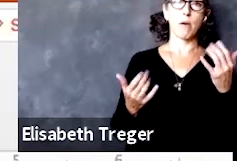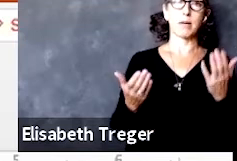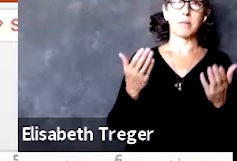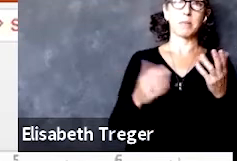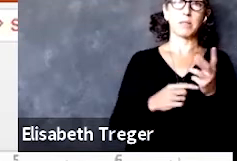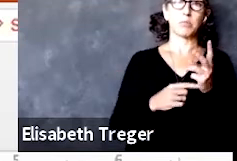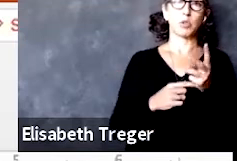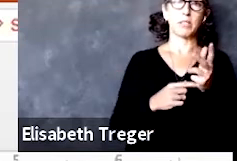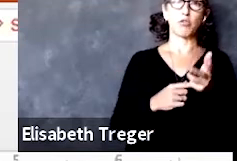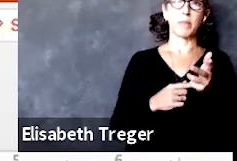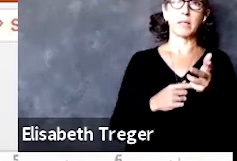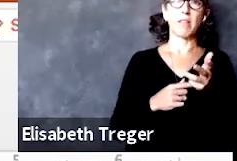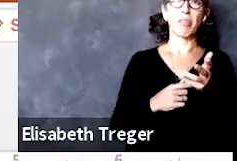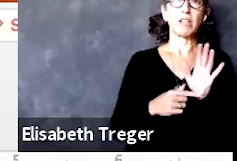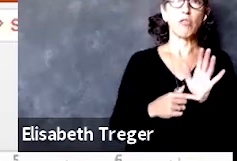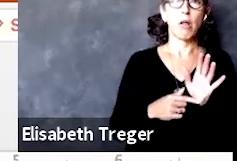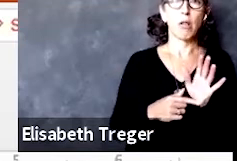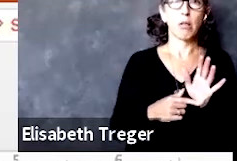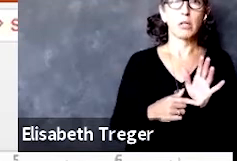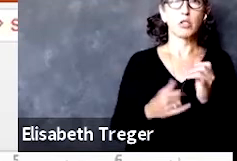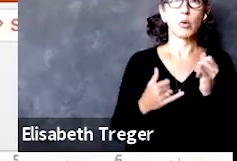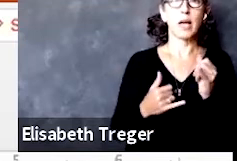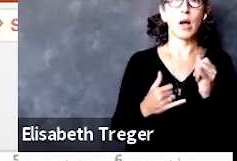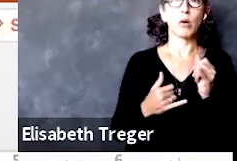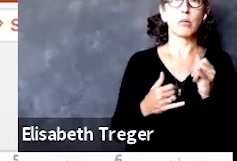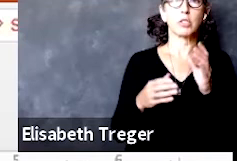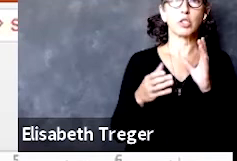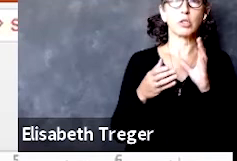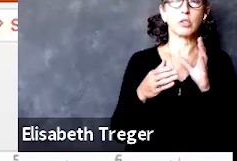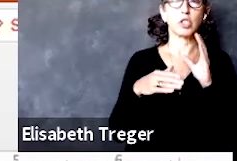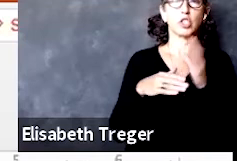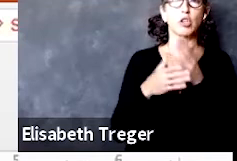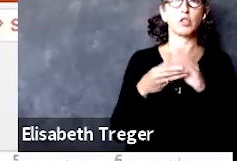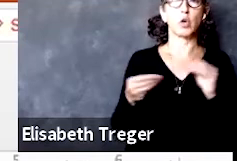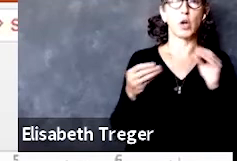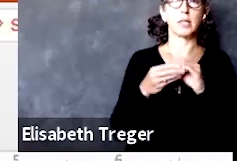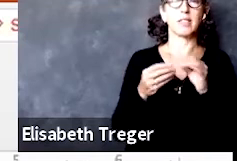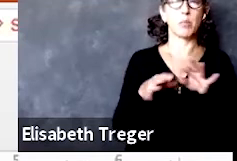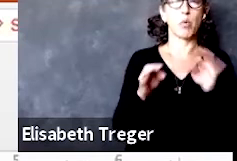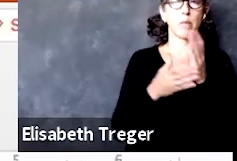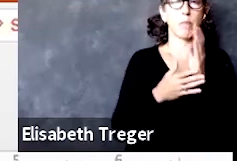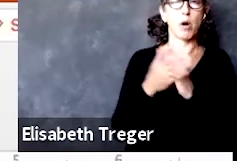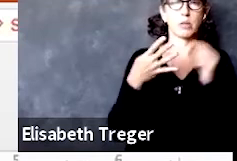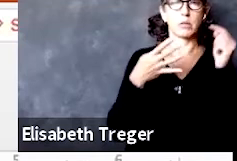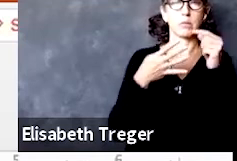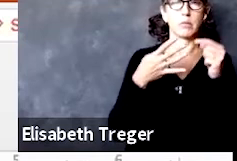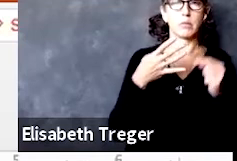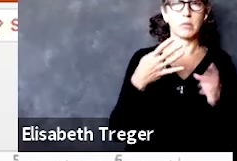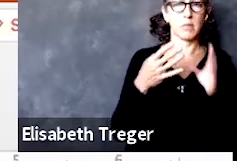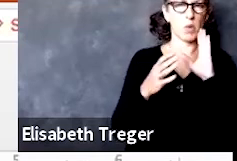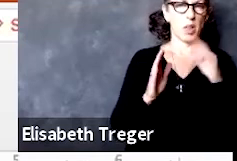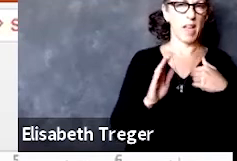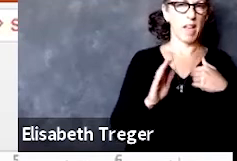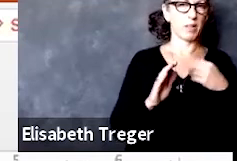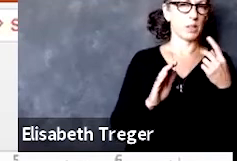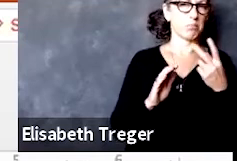minutes. That's it. Now you share your story's essentials. And we're going to have 2 people after this give an example of this. So I'm just kind of